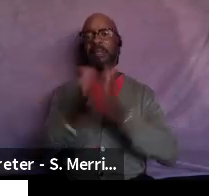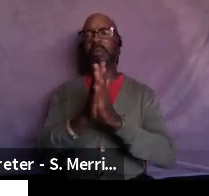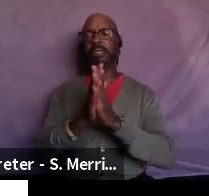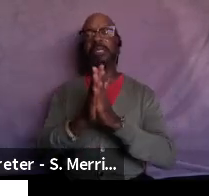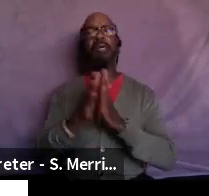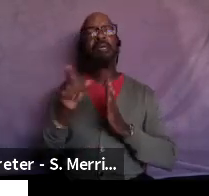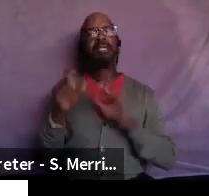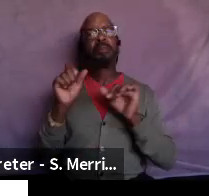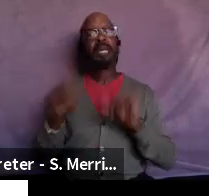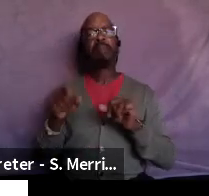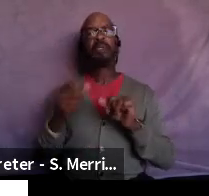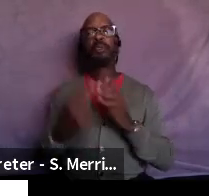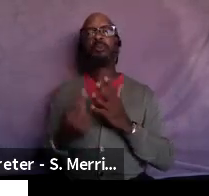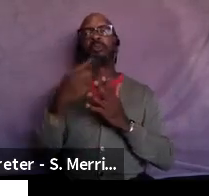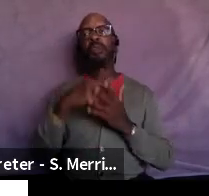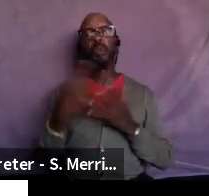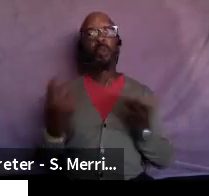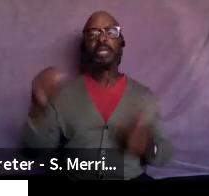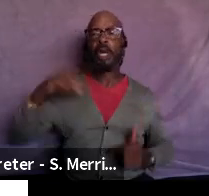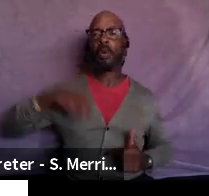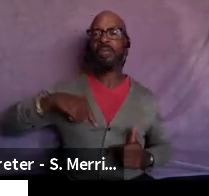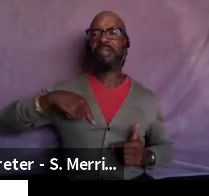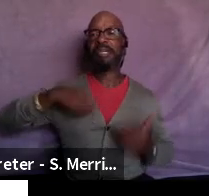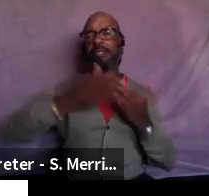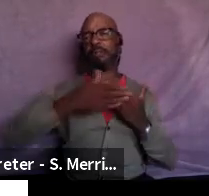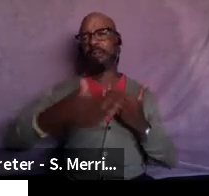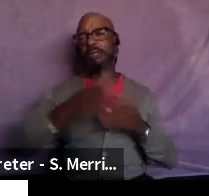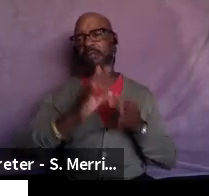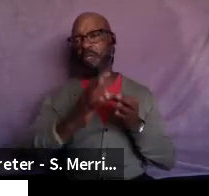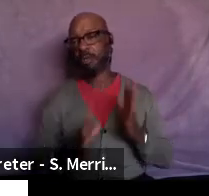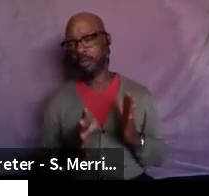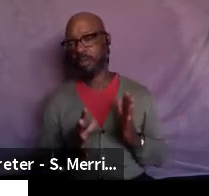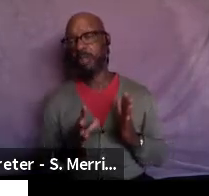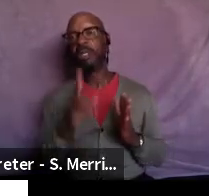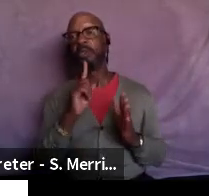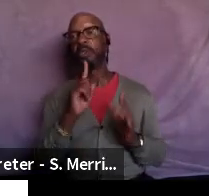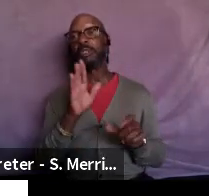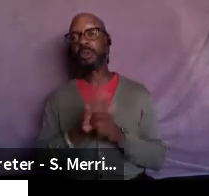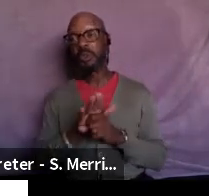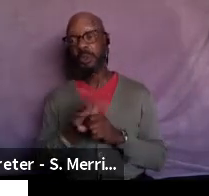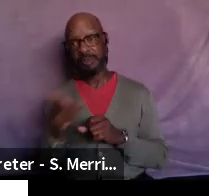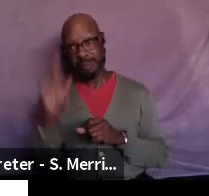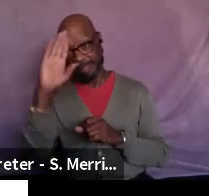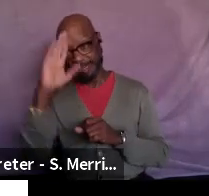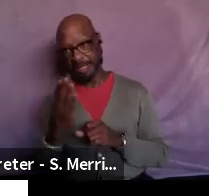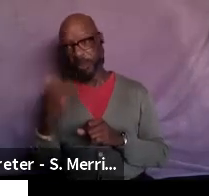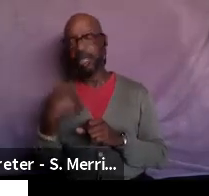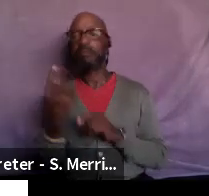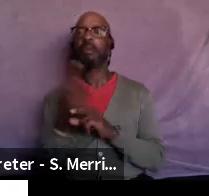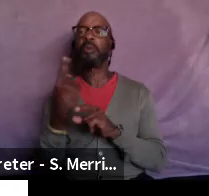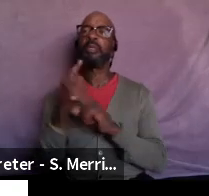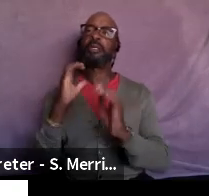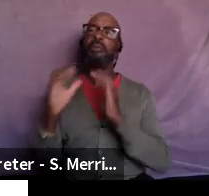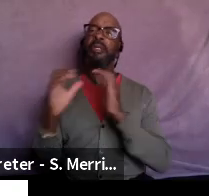review the qualifications of further sign language interpreters to ensure that he would get appropriate communication